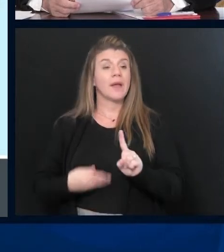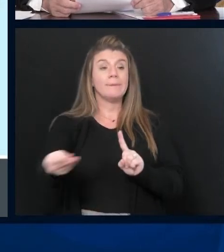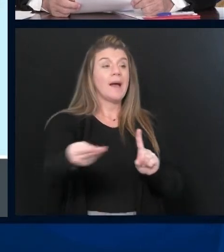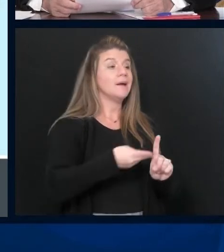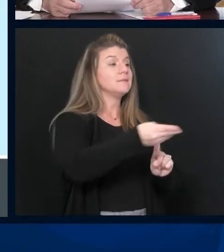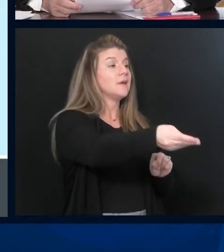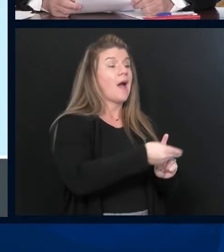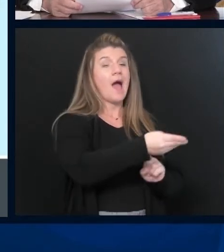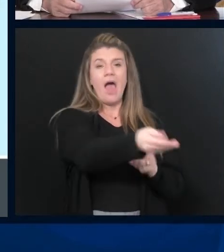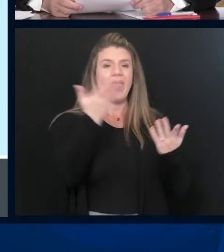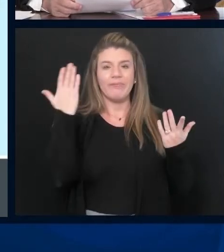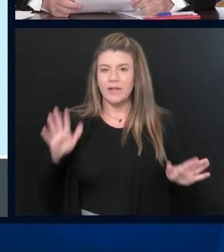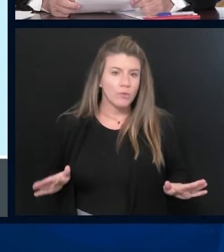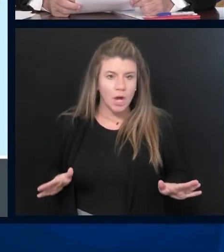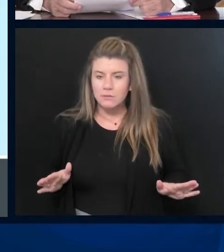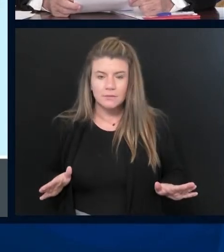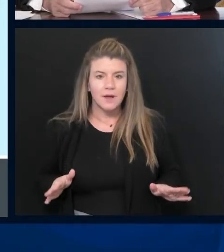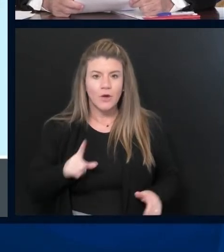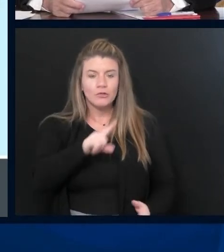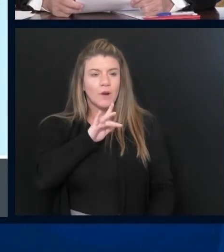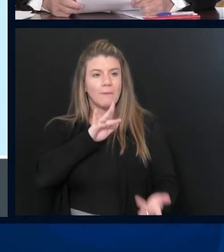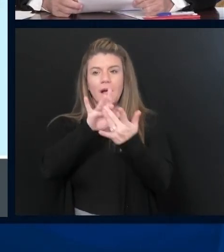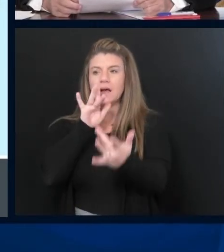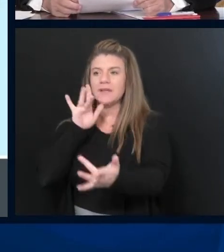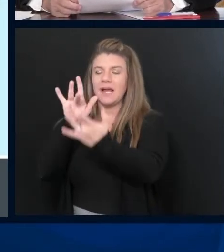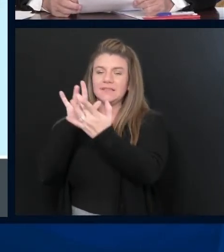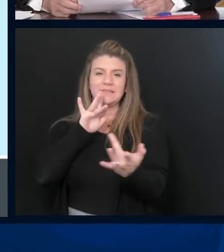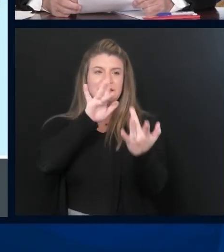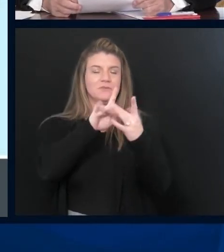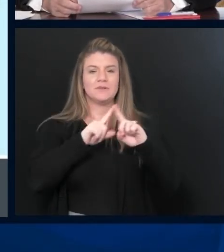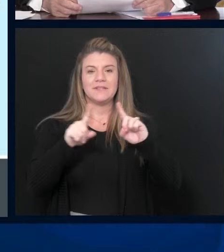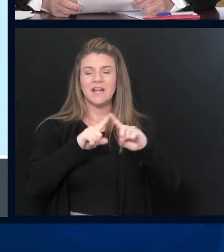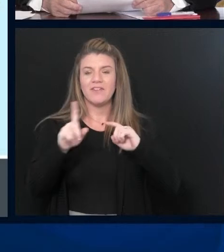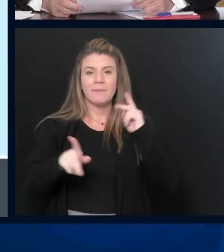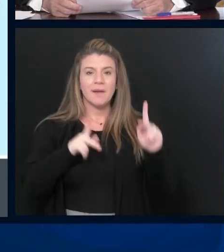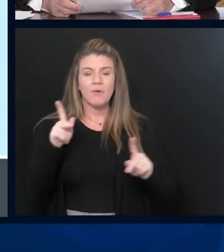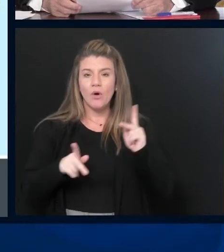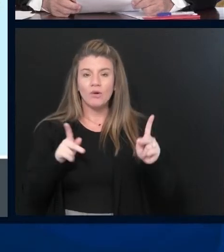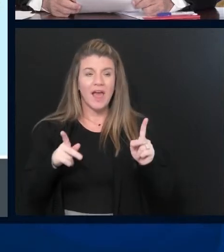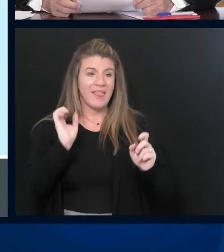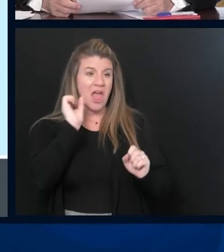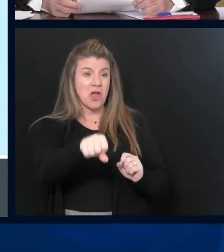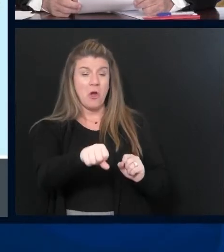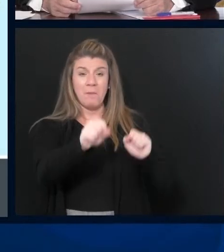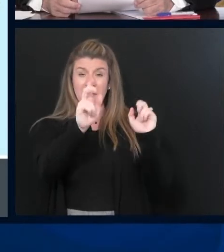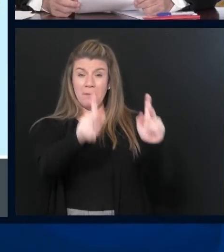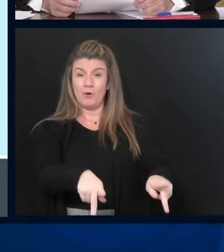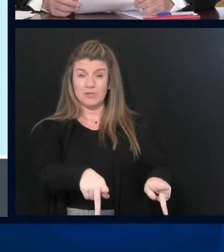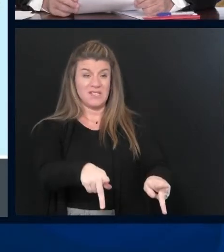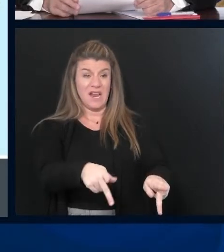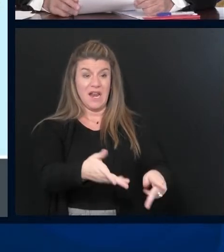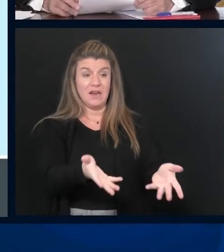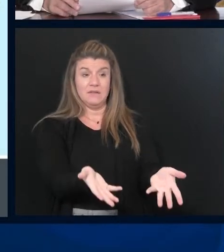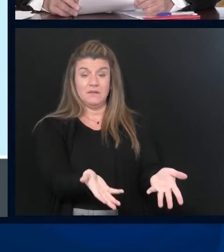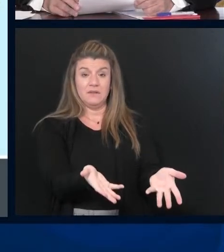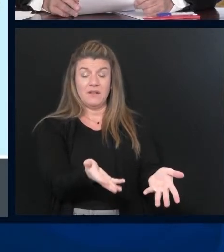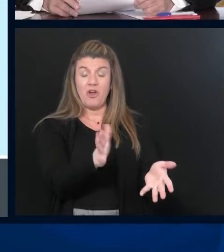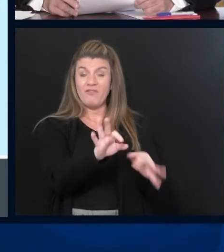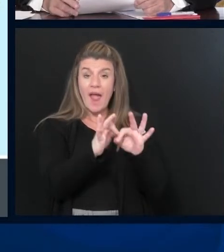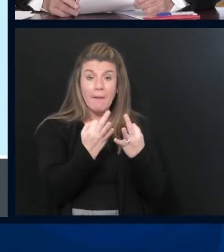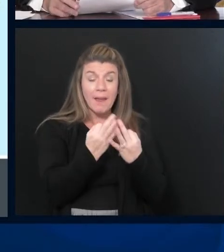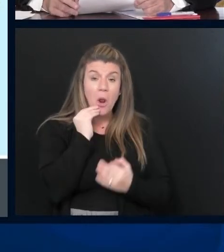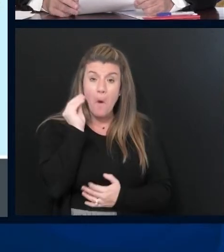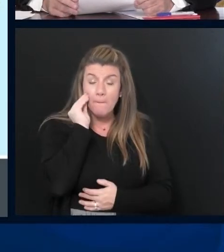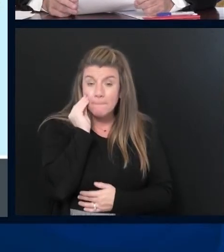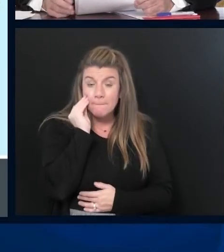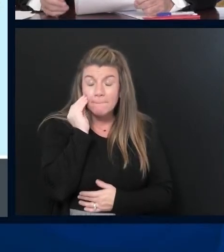as they come in contact with, you know, whether it be a person, you know, that a loved one at home